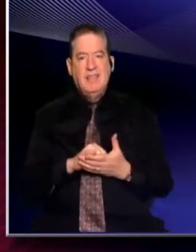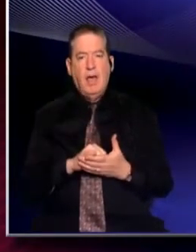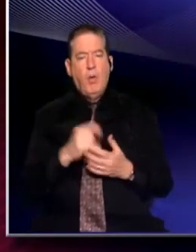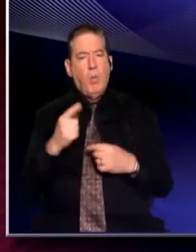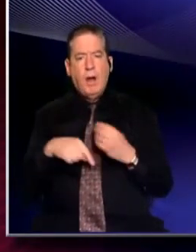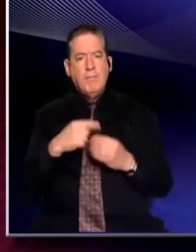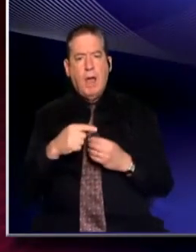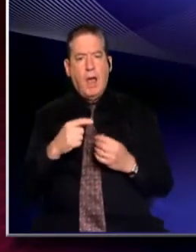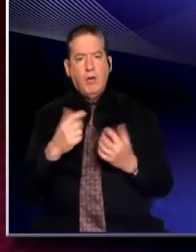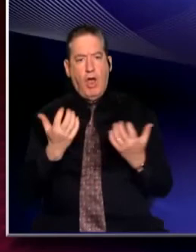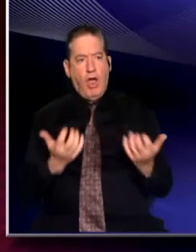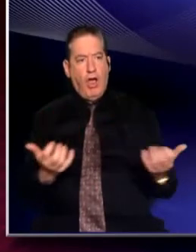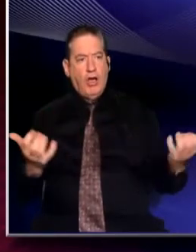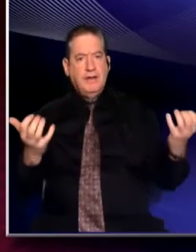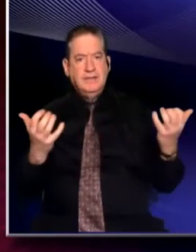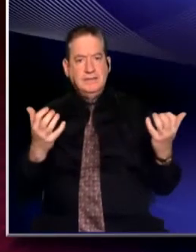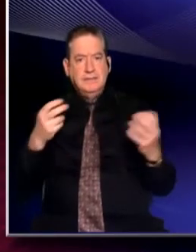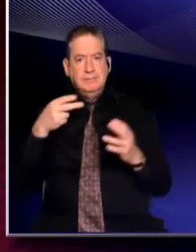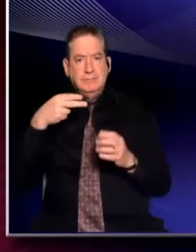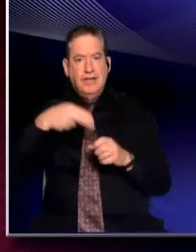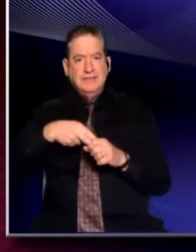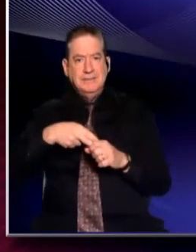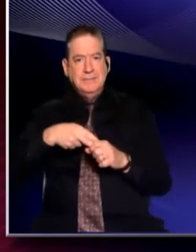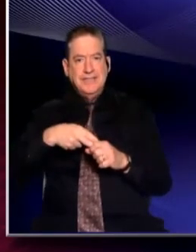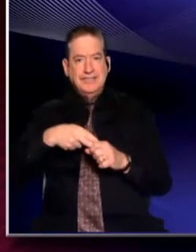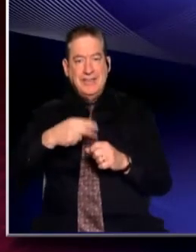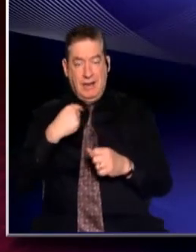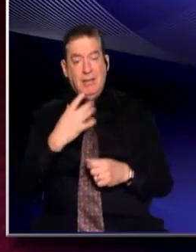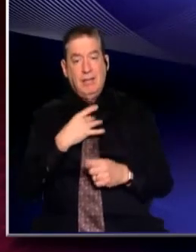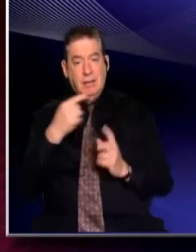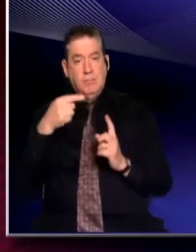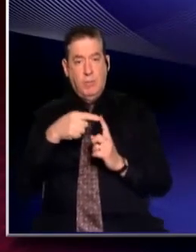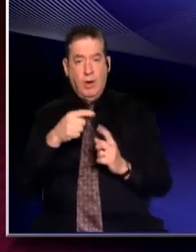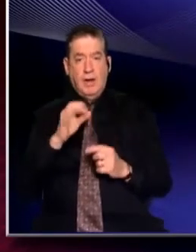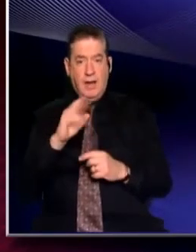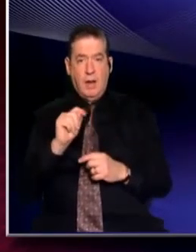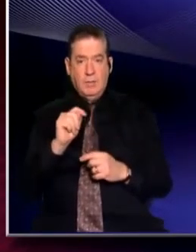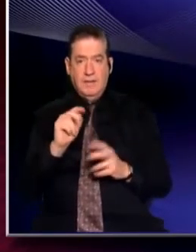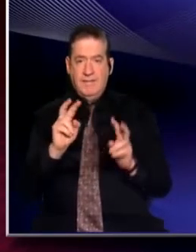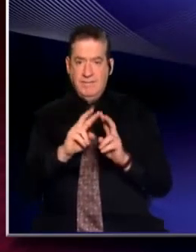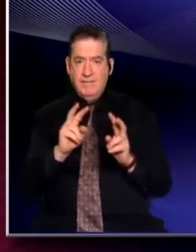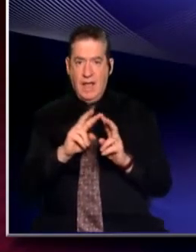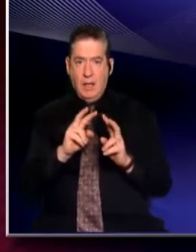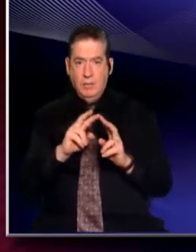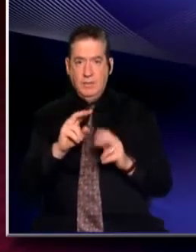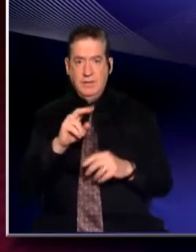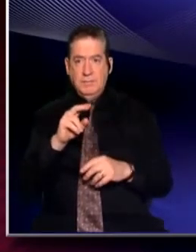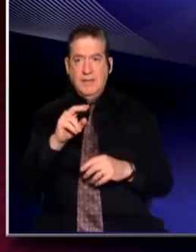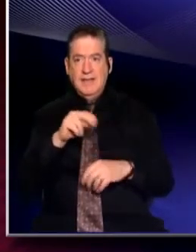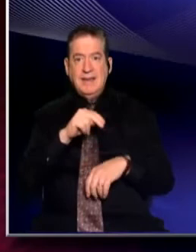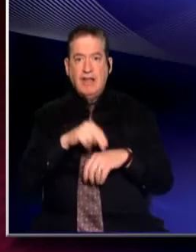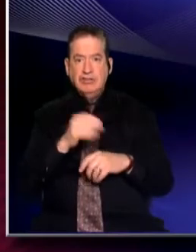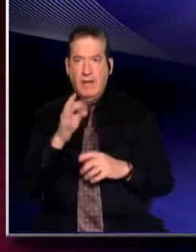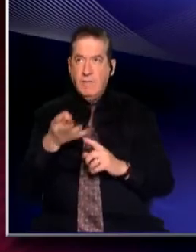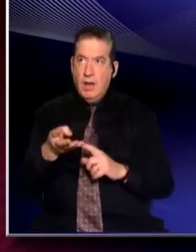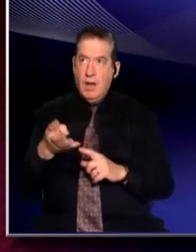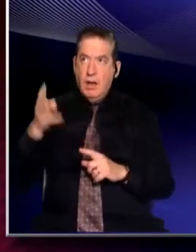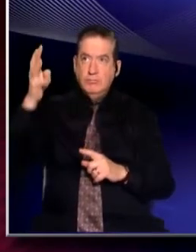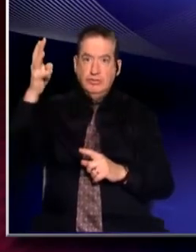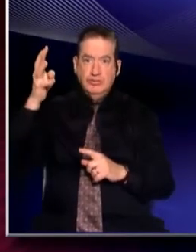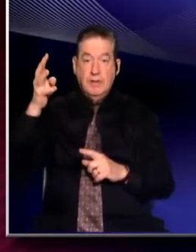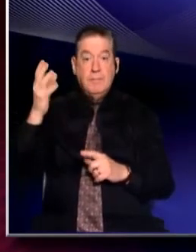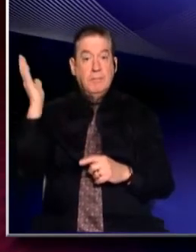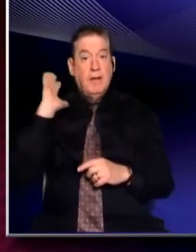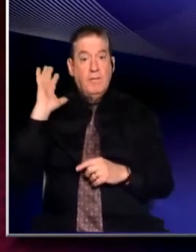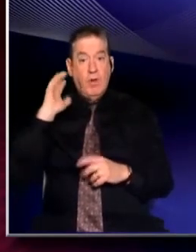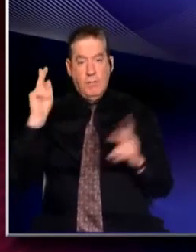about audience participation? I would like to point out the valuable nature of streams. Before, obviously, people had to